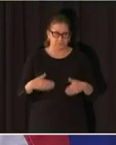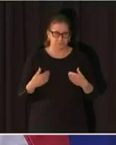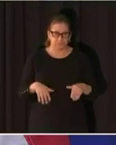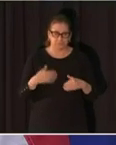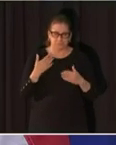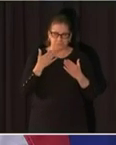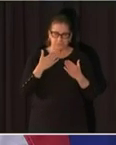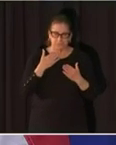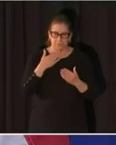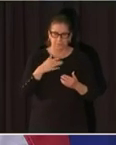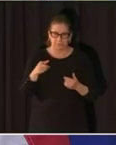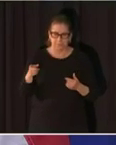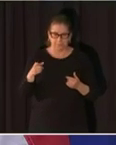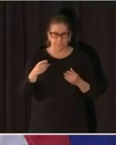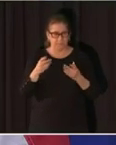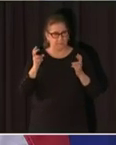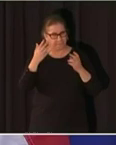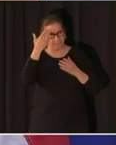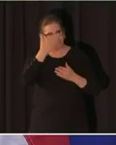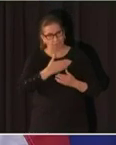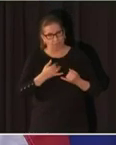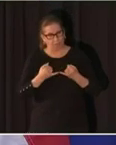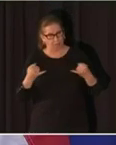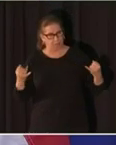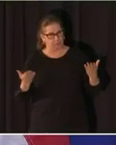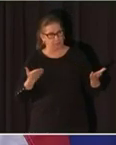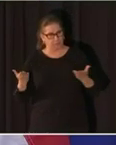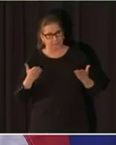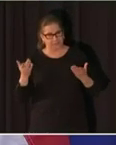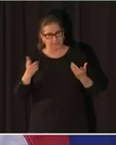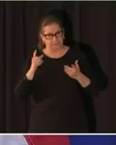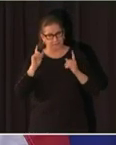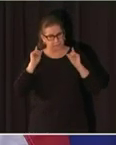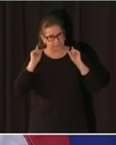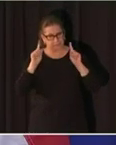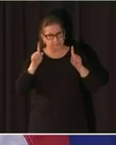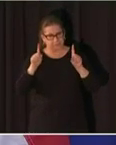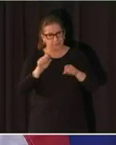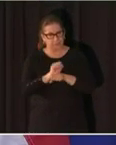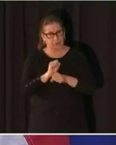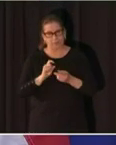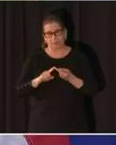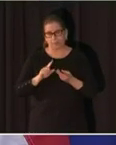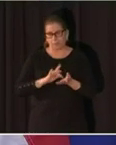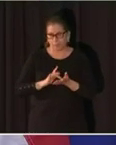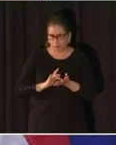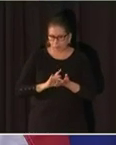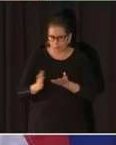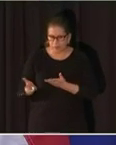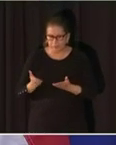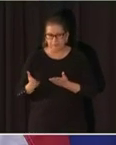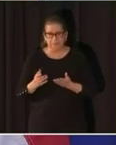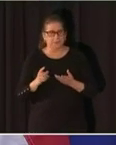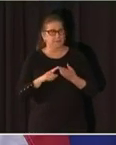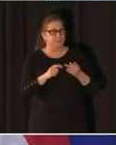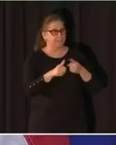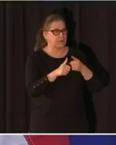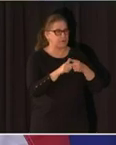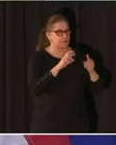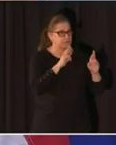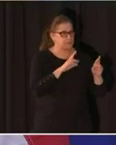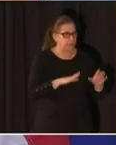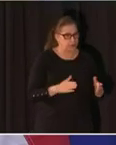providing frontline services, in some cases medical services and first responder services, but certainly